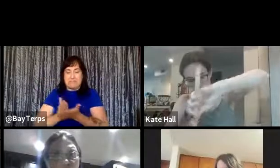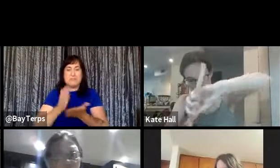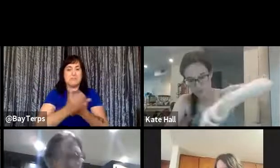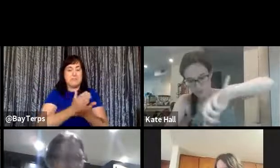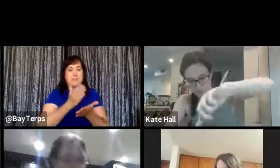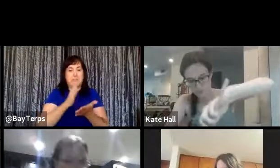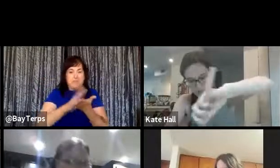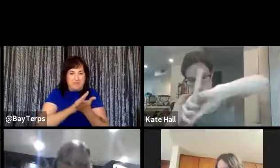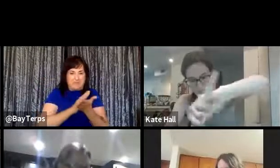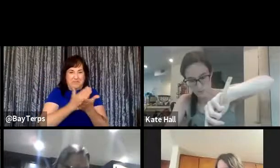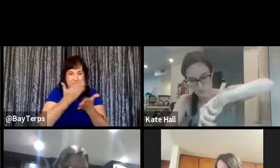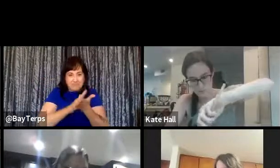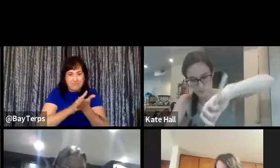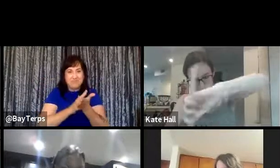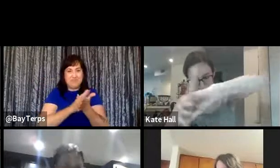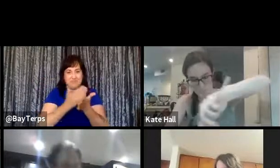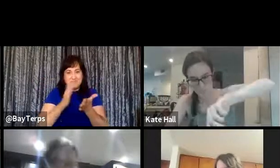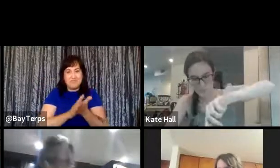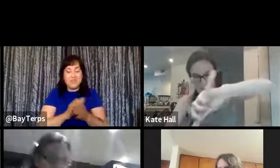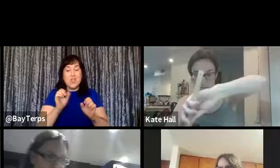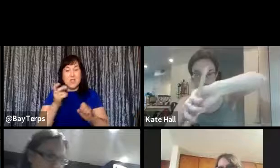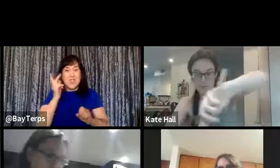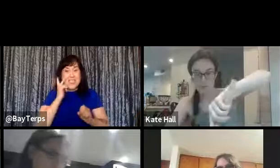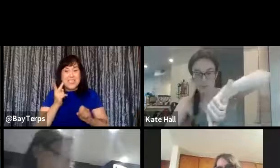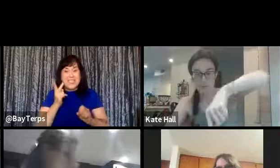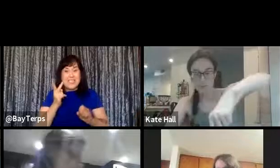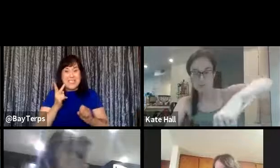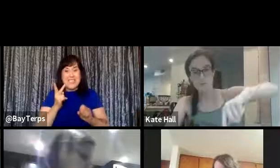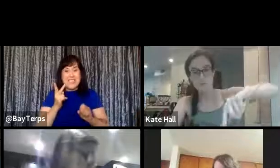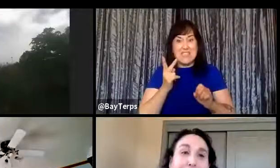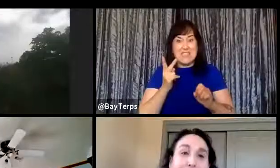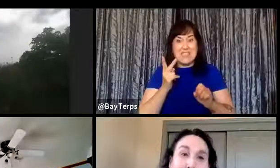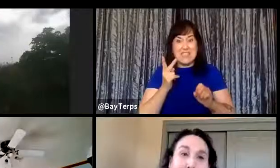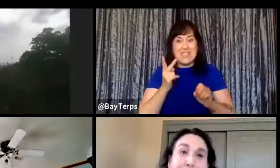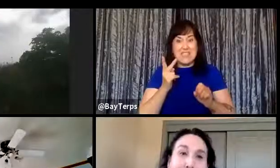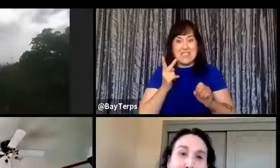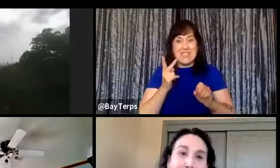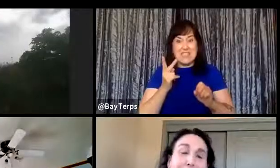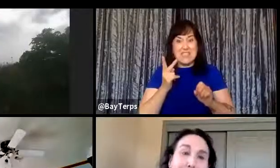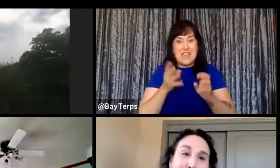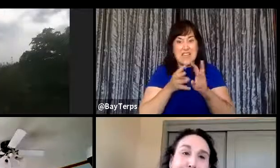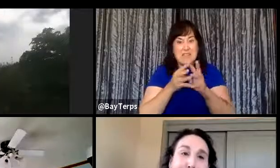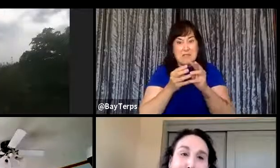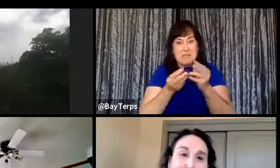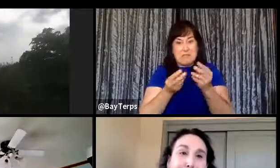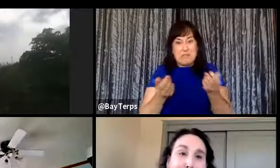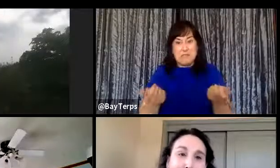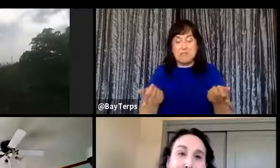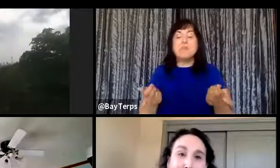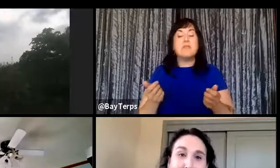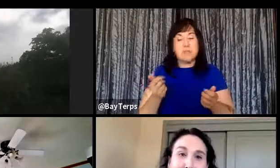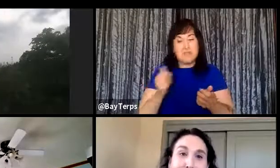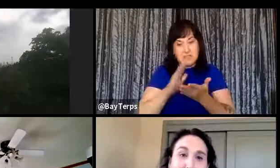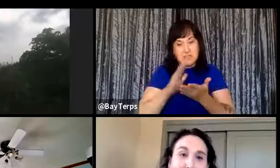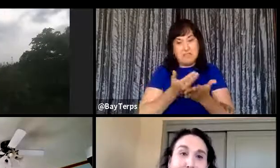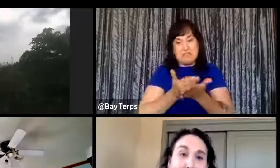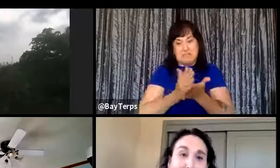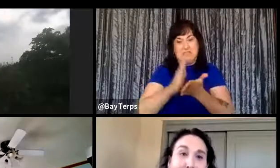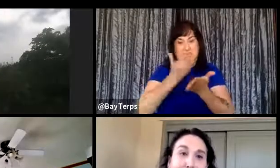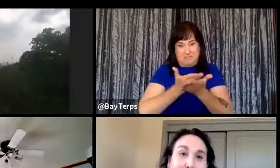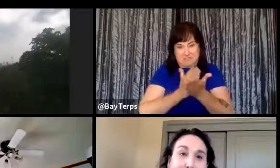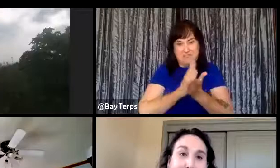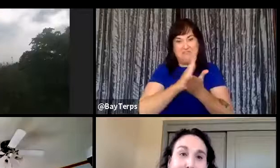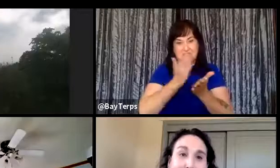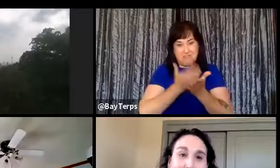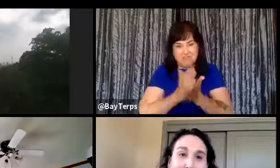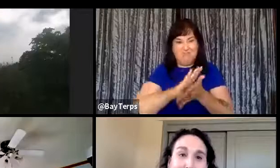like the insides of the actual bar kind of open up. They'll appear as like grains. Again, just use the back of a spatula just to crush them